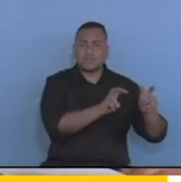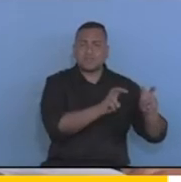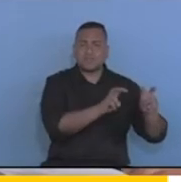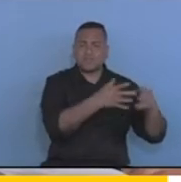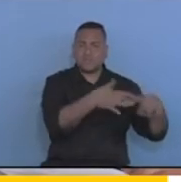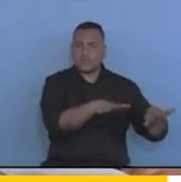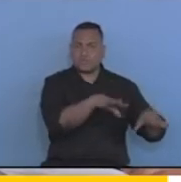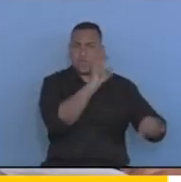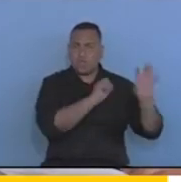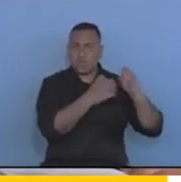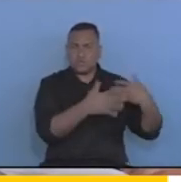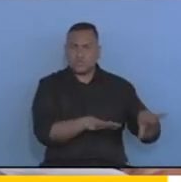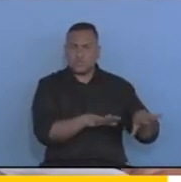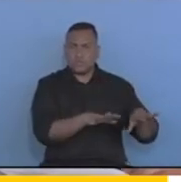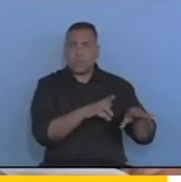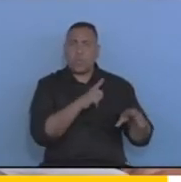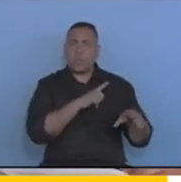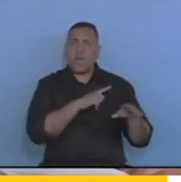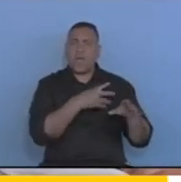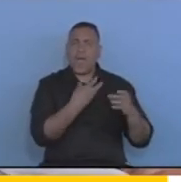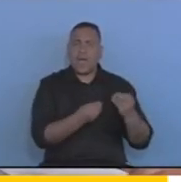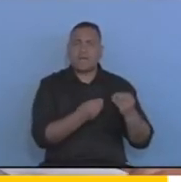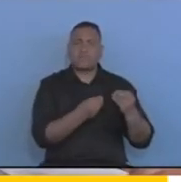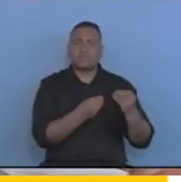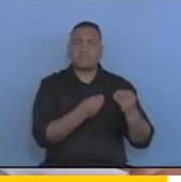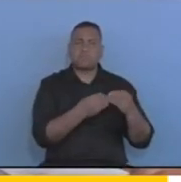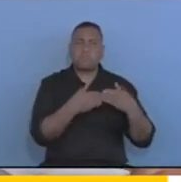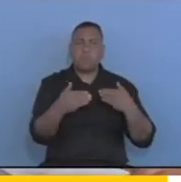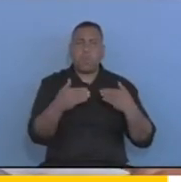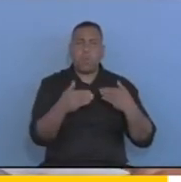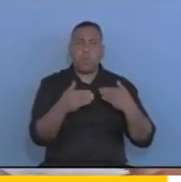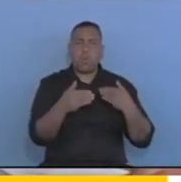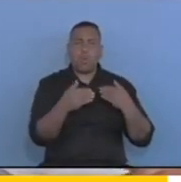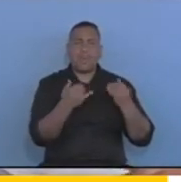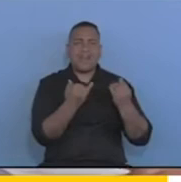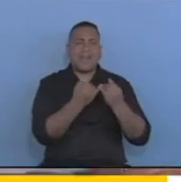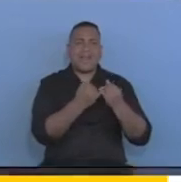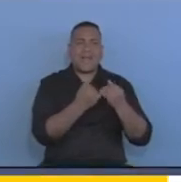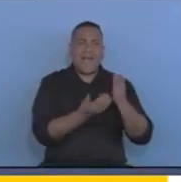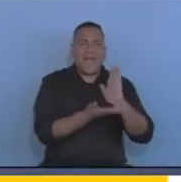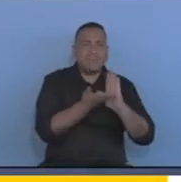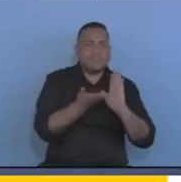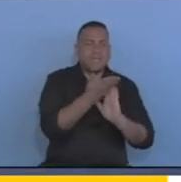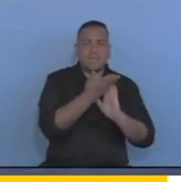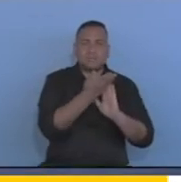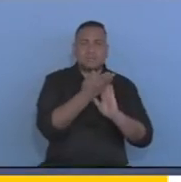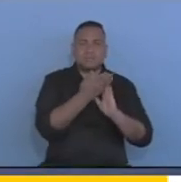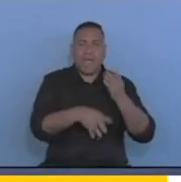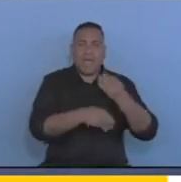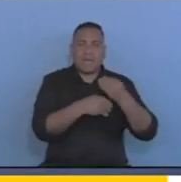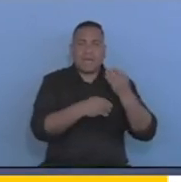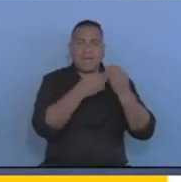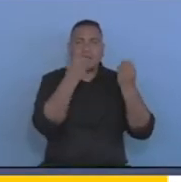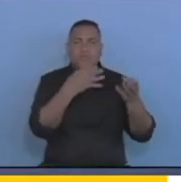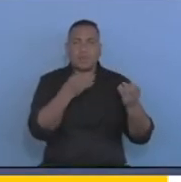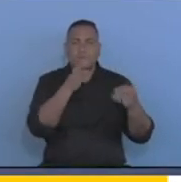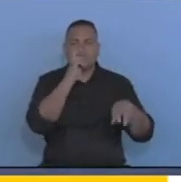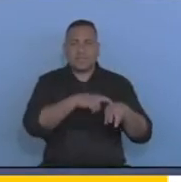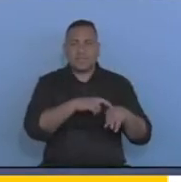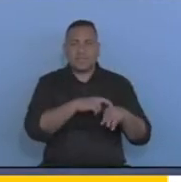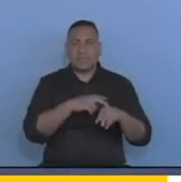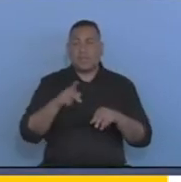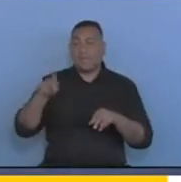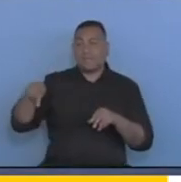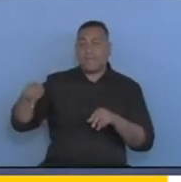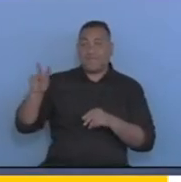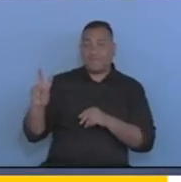lot of additional information needed to be able to do the PV installation. You know, when you